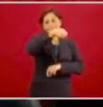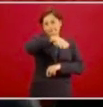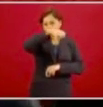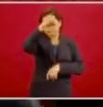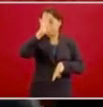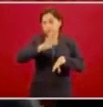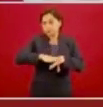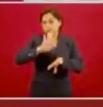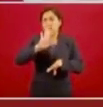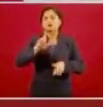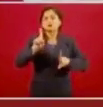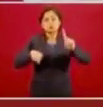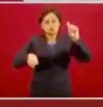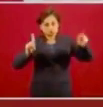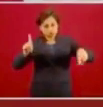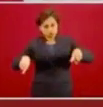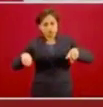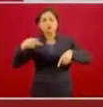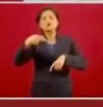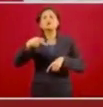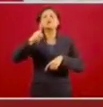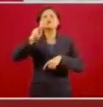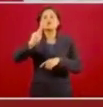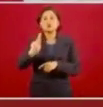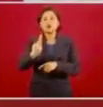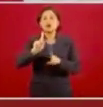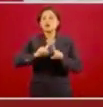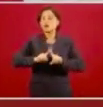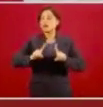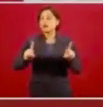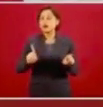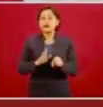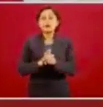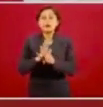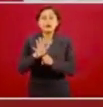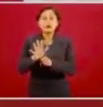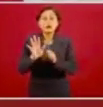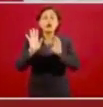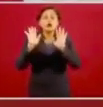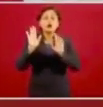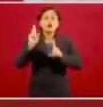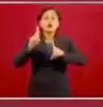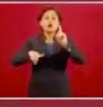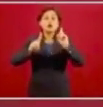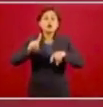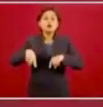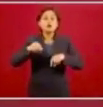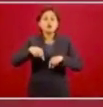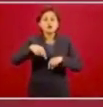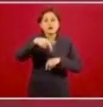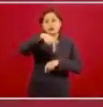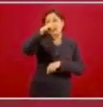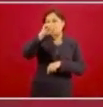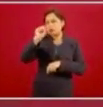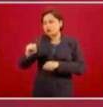is younger than the north part of Mexico, but the differences are not that